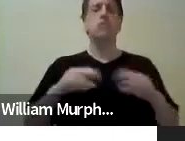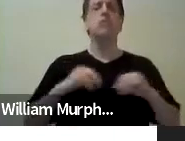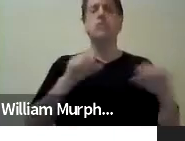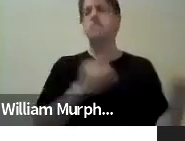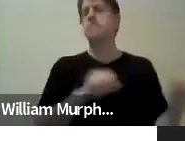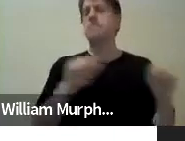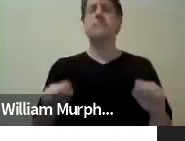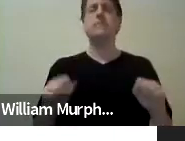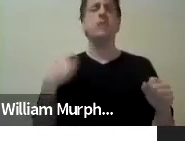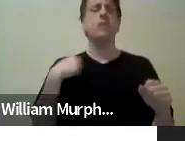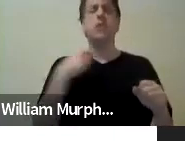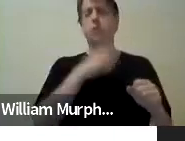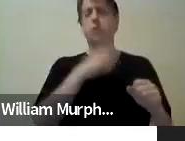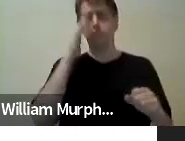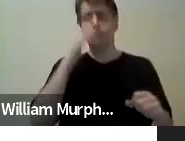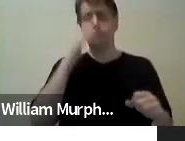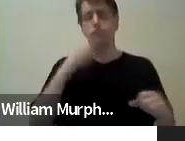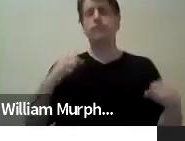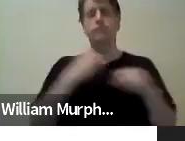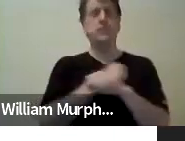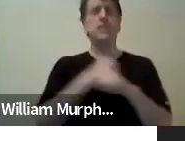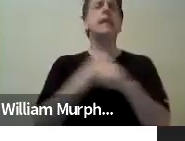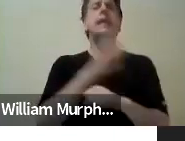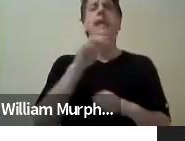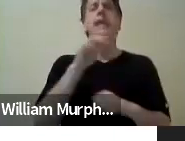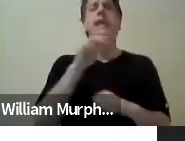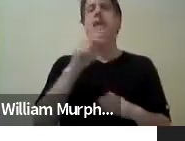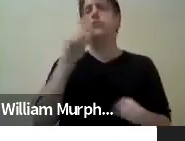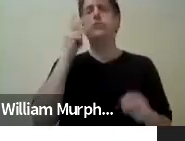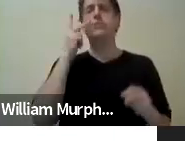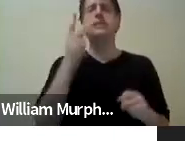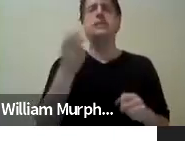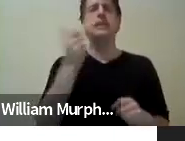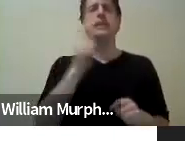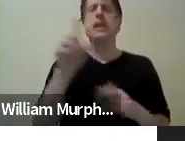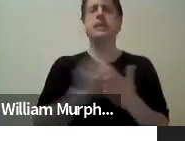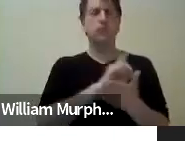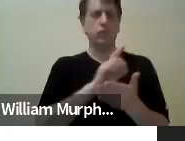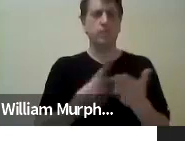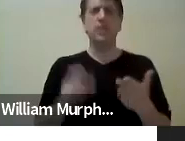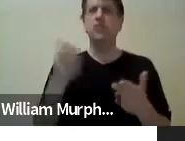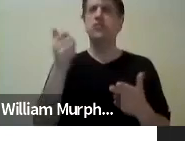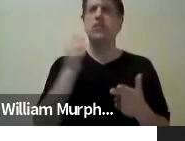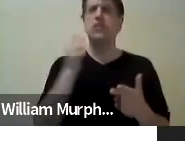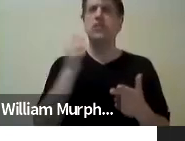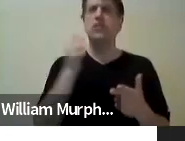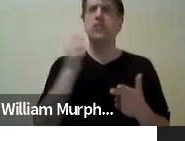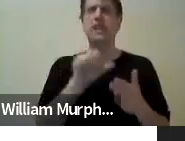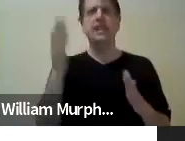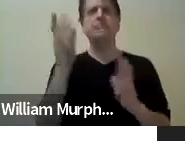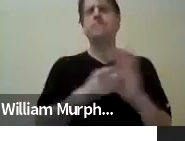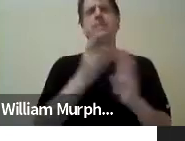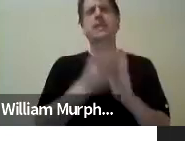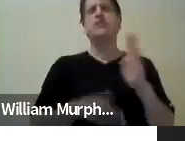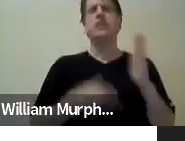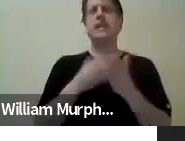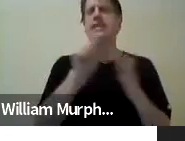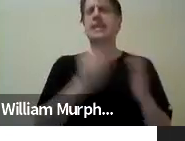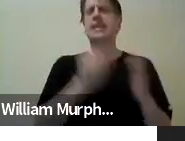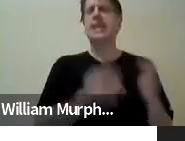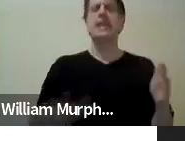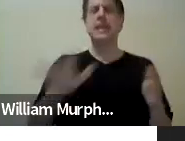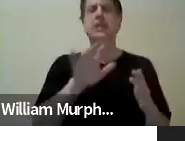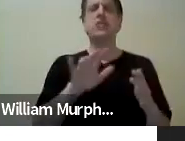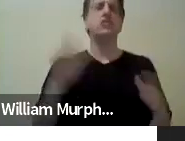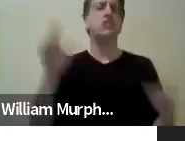it. And so if you see any discrimination, any xenophobia from a housing provider to the tenants, to the